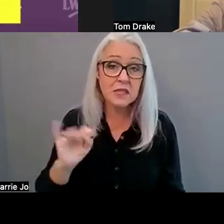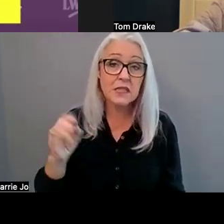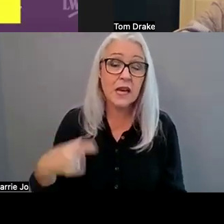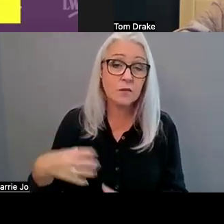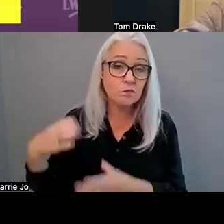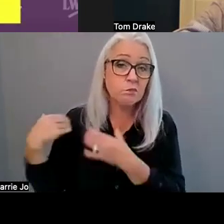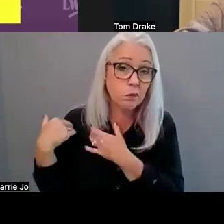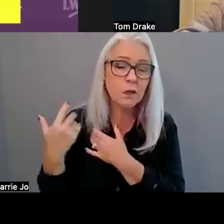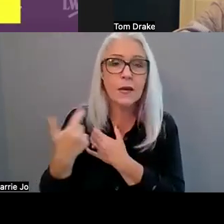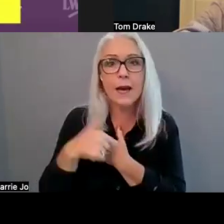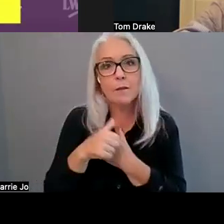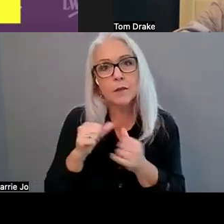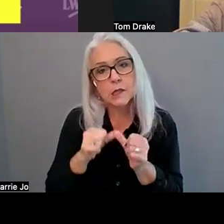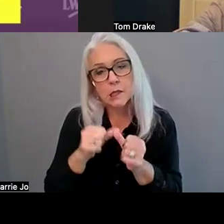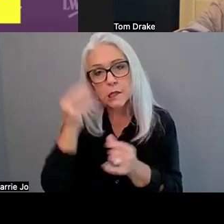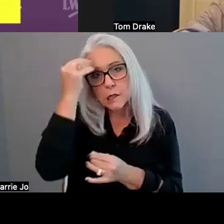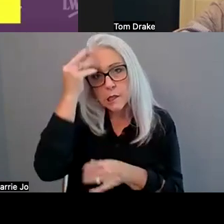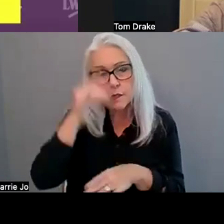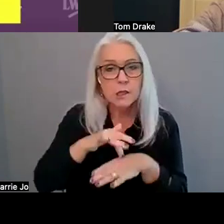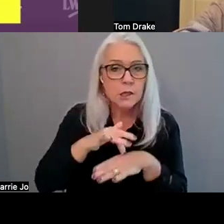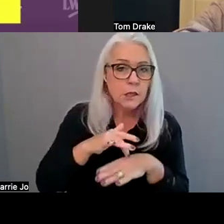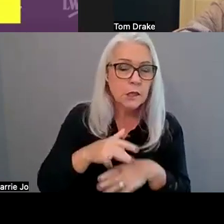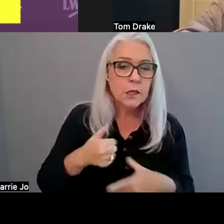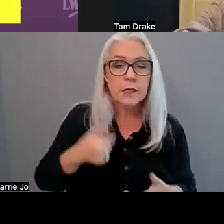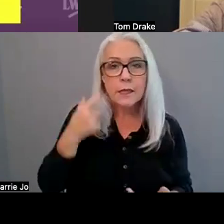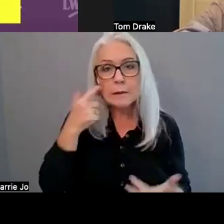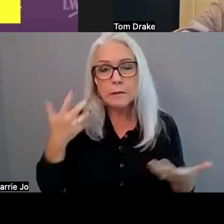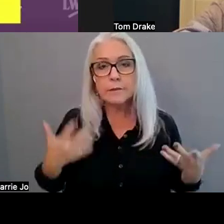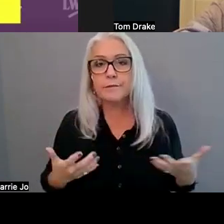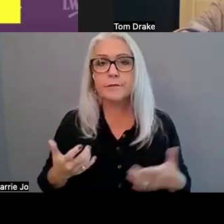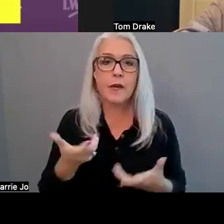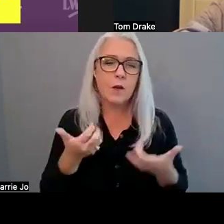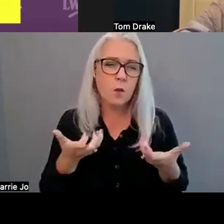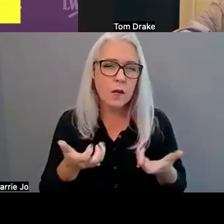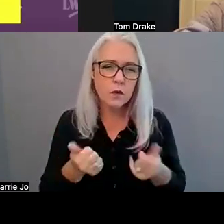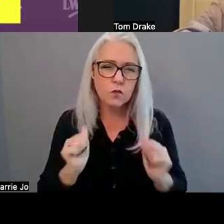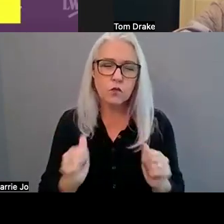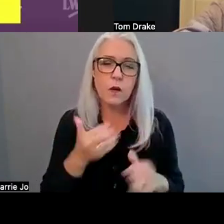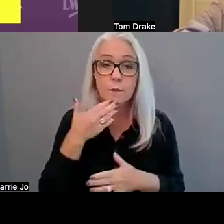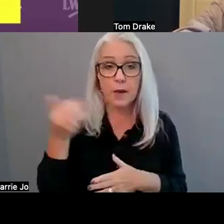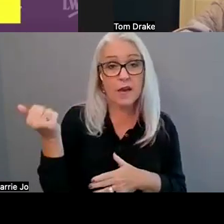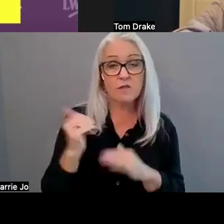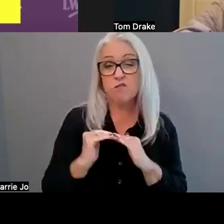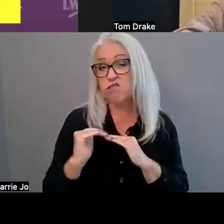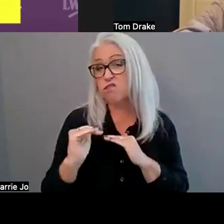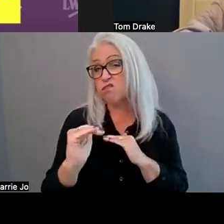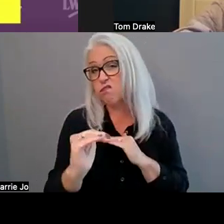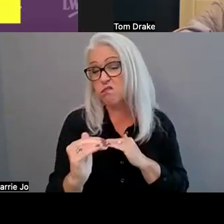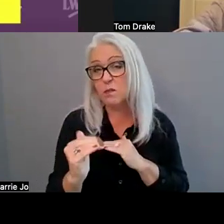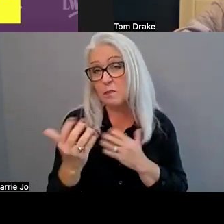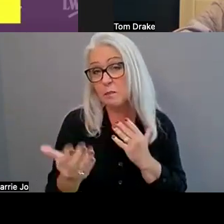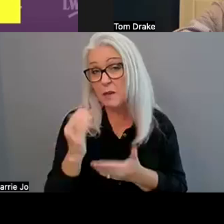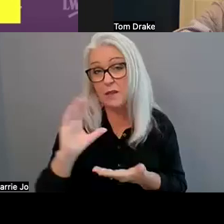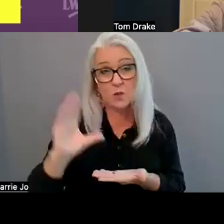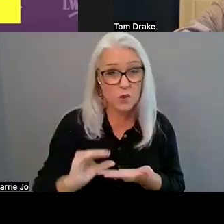think about constantly and is always on the forefront of my mind, that I want to try my best to keep flat no matter what, and hopefully even reduce it and